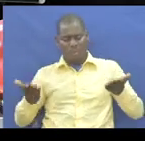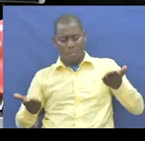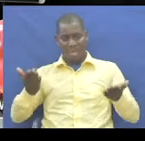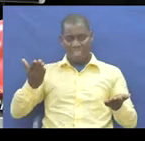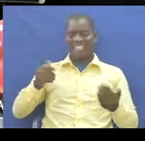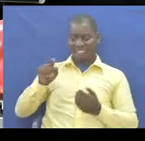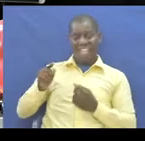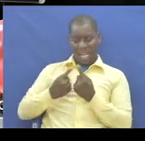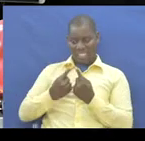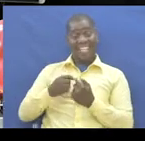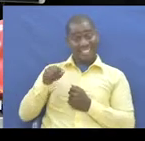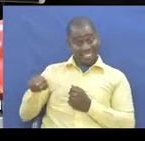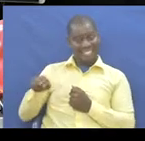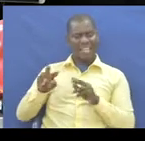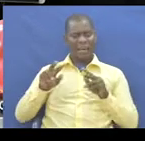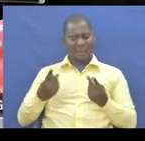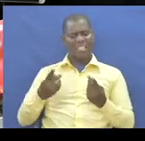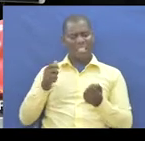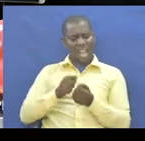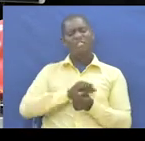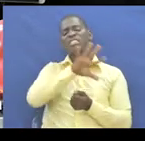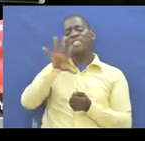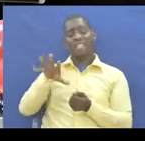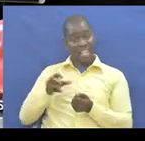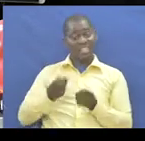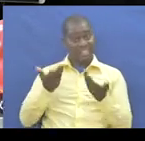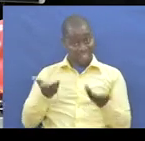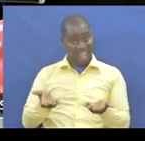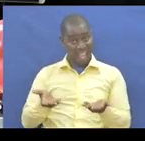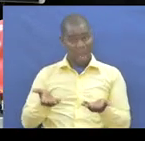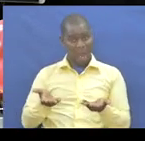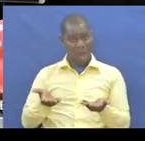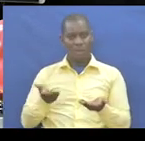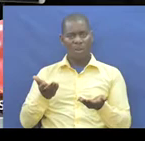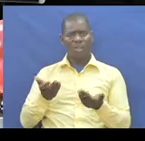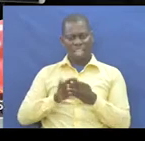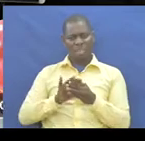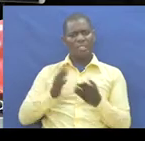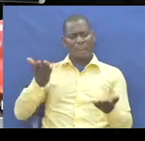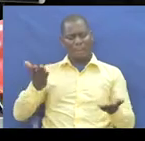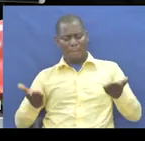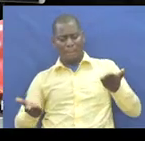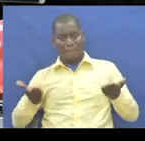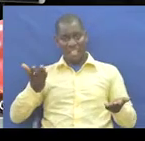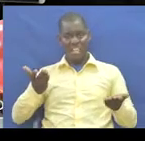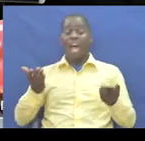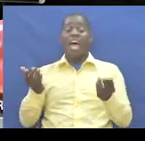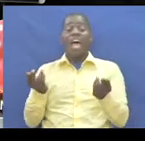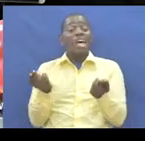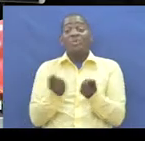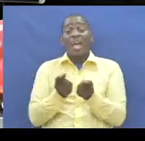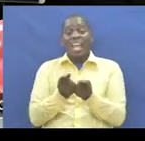we normally look there, as we saw in the topic of measurements, I think we have already discussed it last time, that